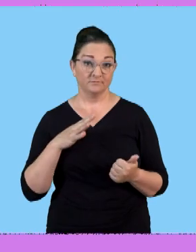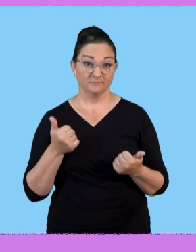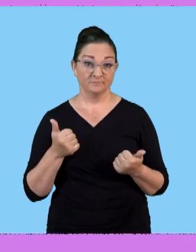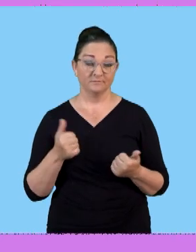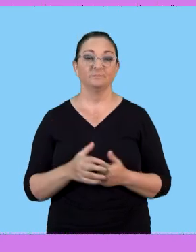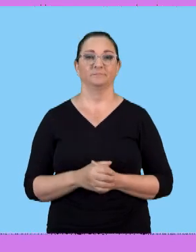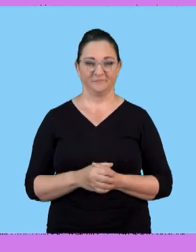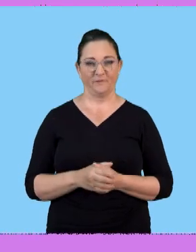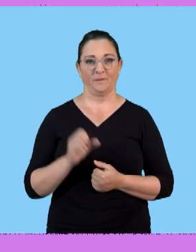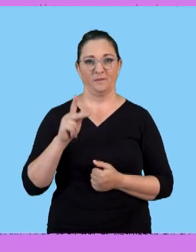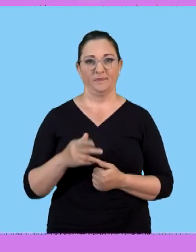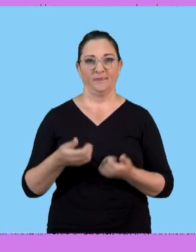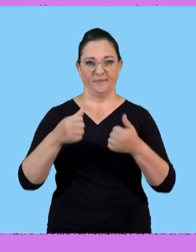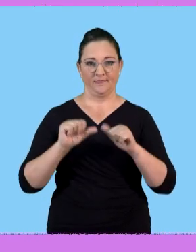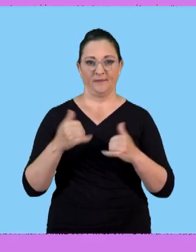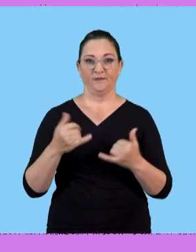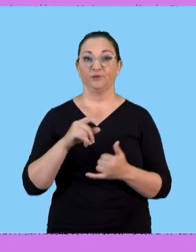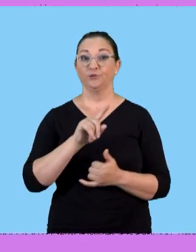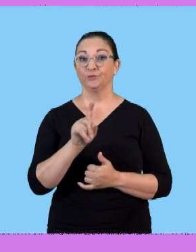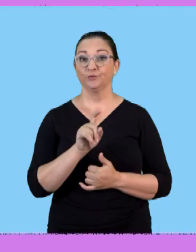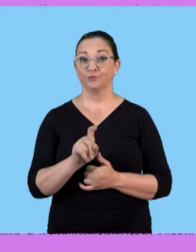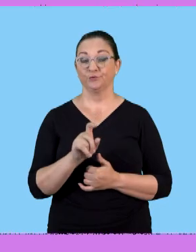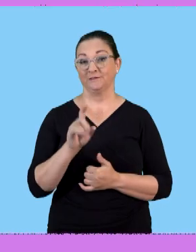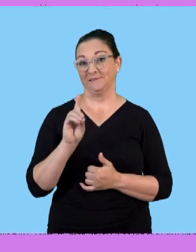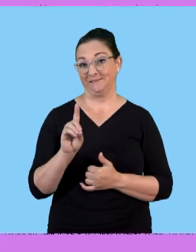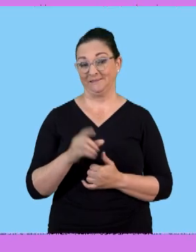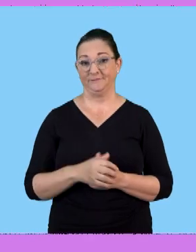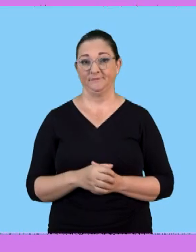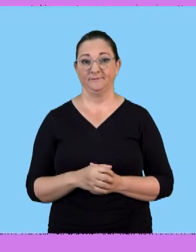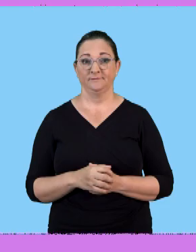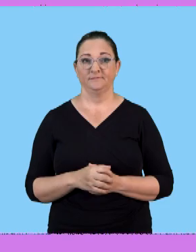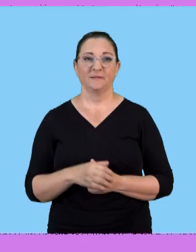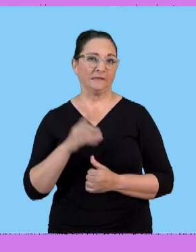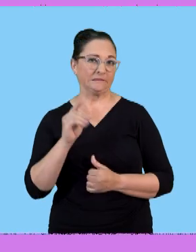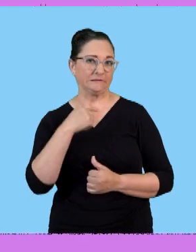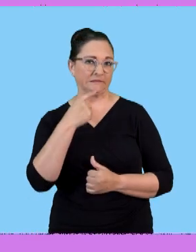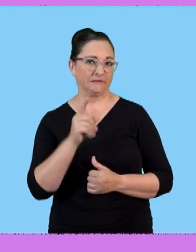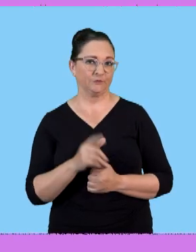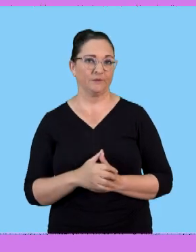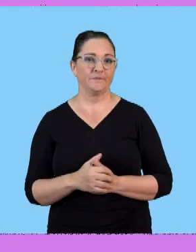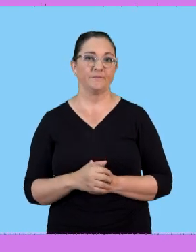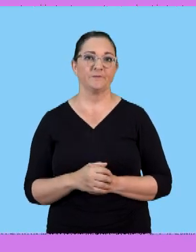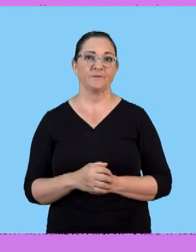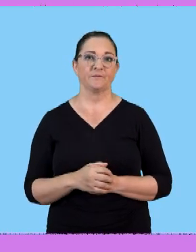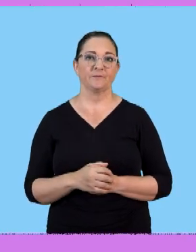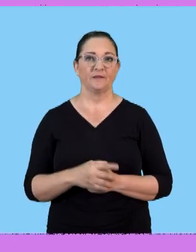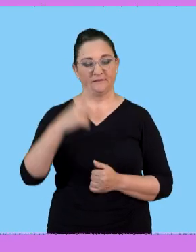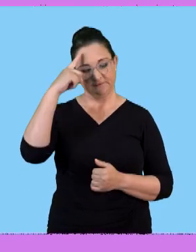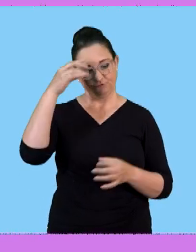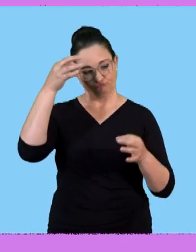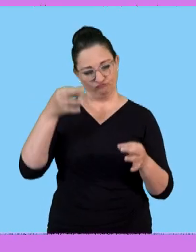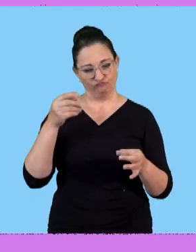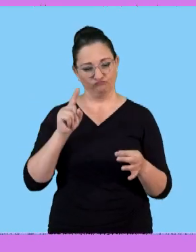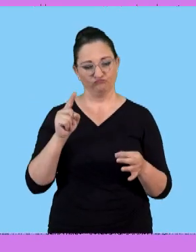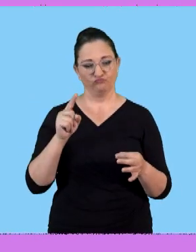that one? All right, I'll now be looking at question number D. Number D says, determine the